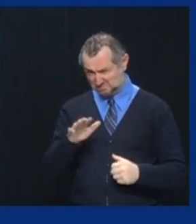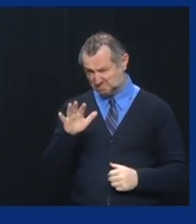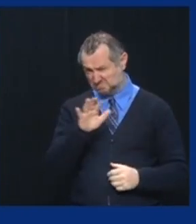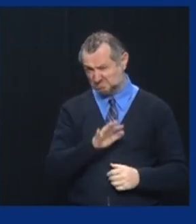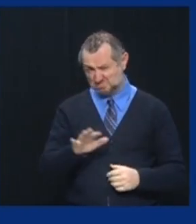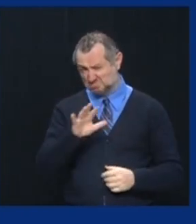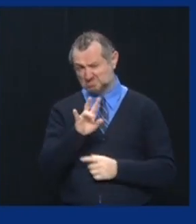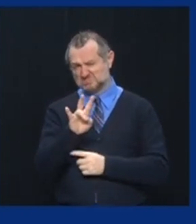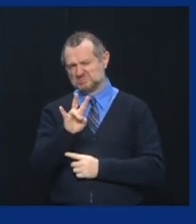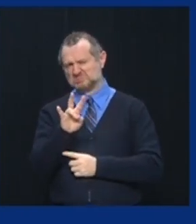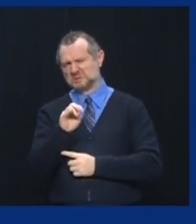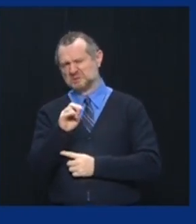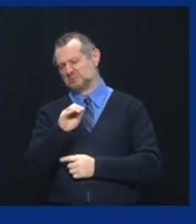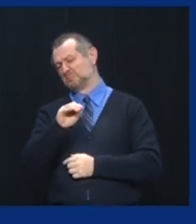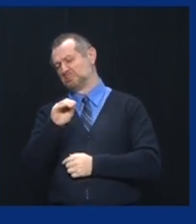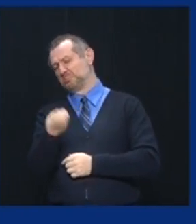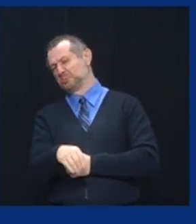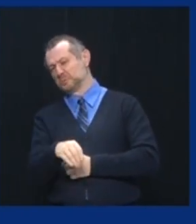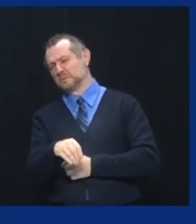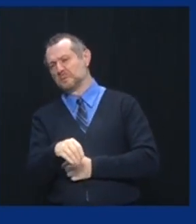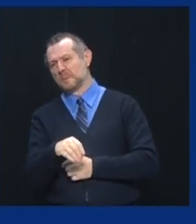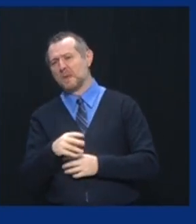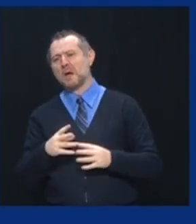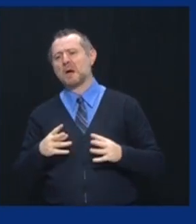70% acceptance rate of the vaccine.